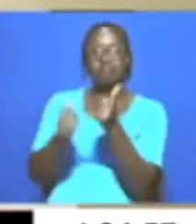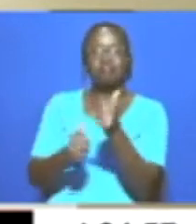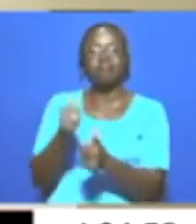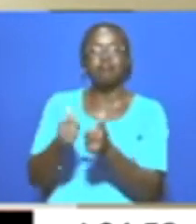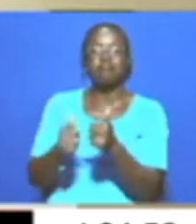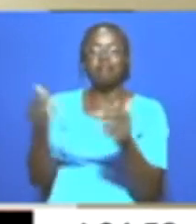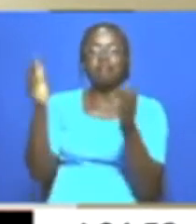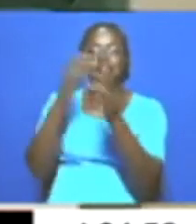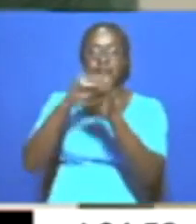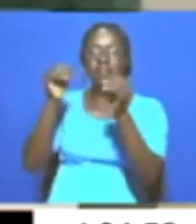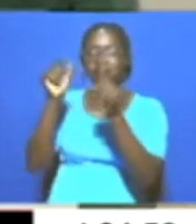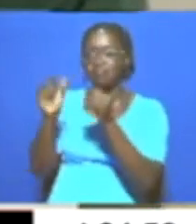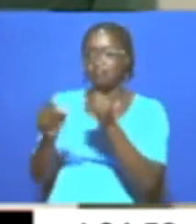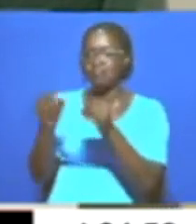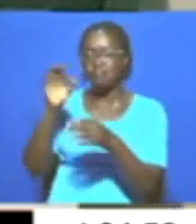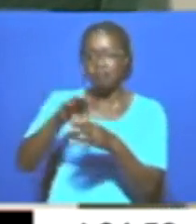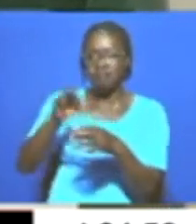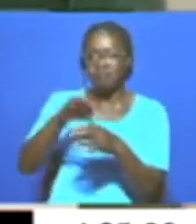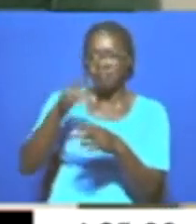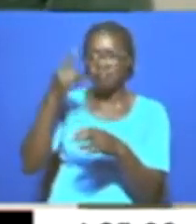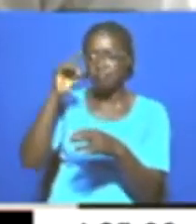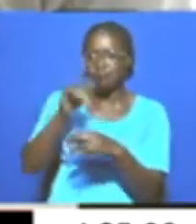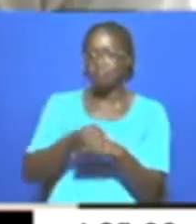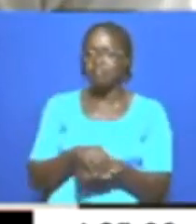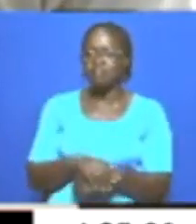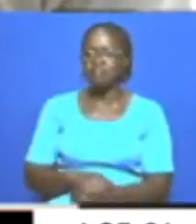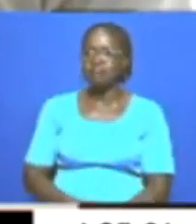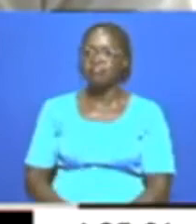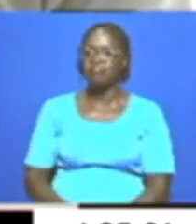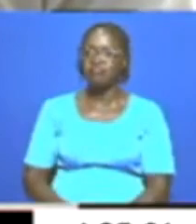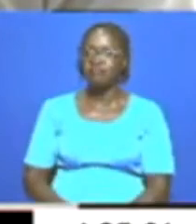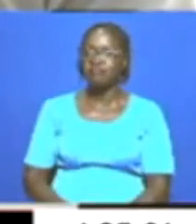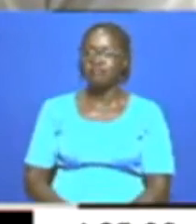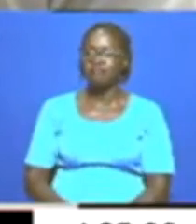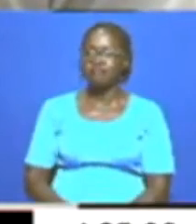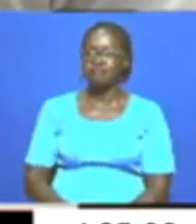presidential candidate they can vote for. For Lunchtime News from Mombasa County, I am Anne Boru.